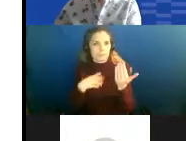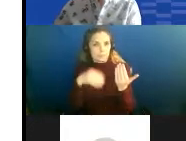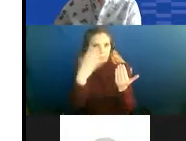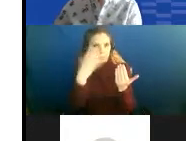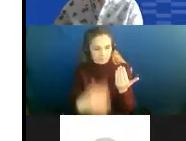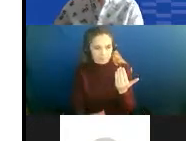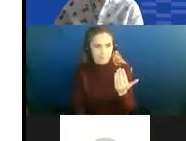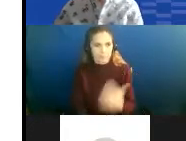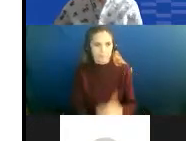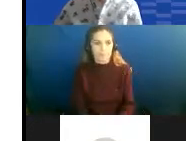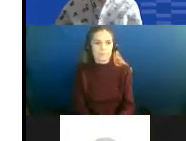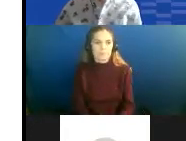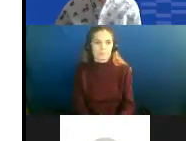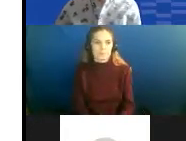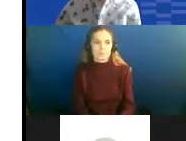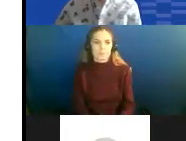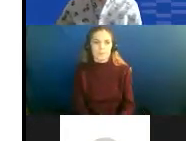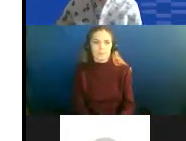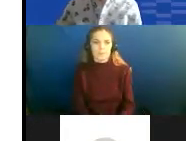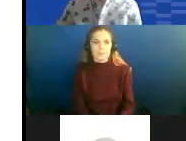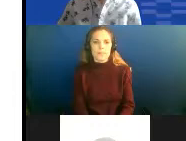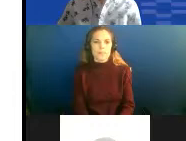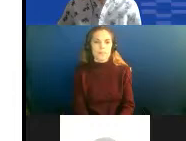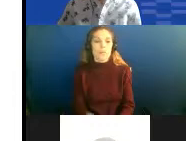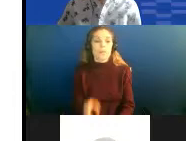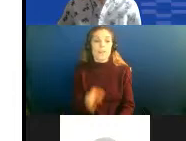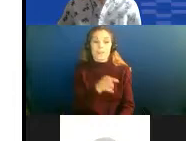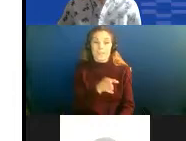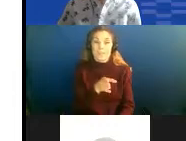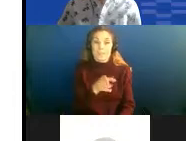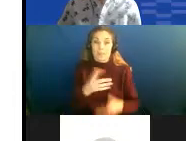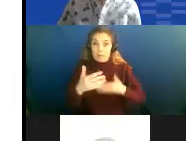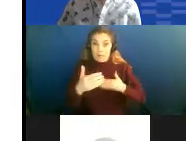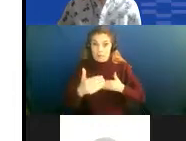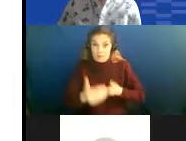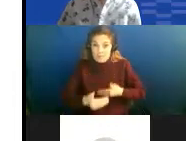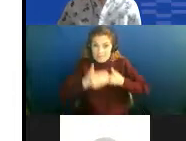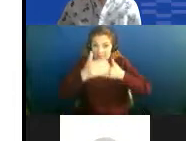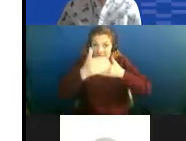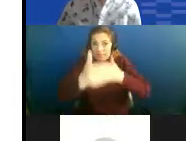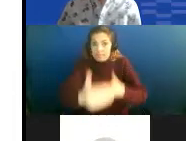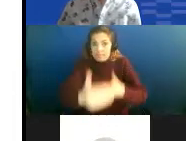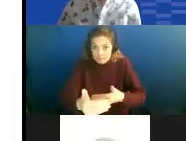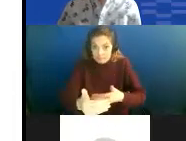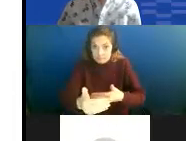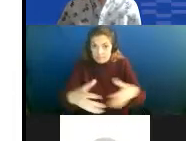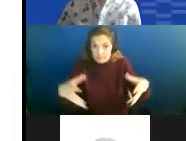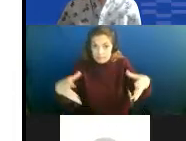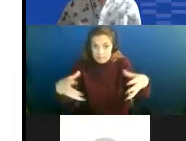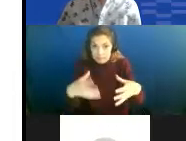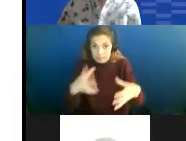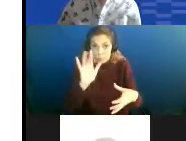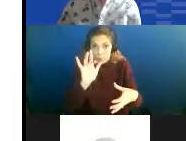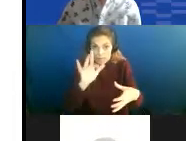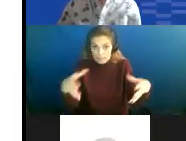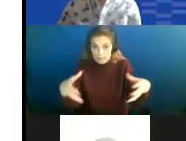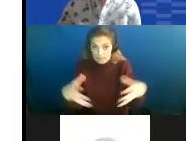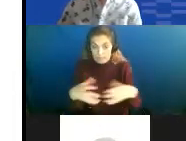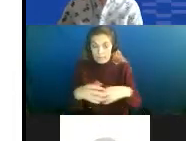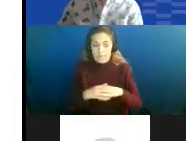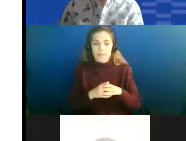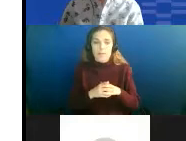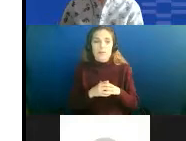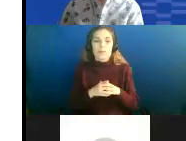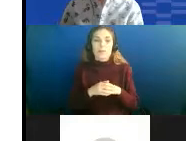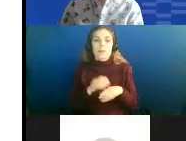And then when we think about and move into the second phase of our research, as Celeste mentioned, we had